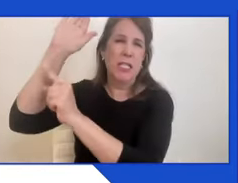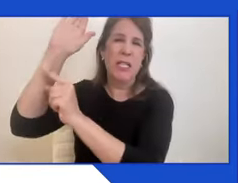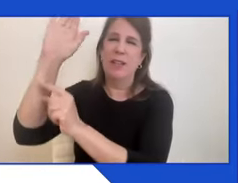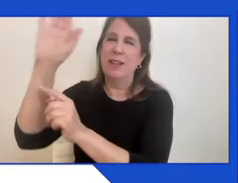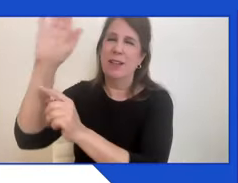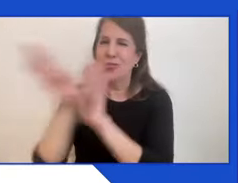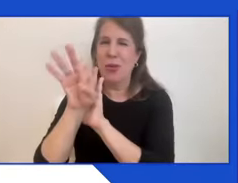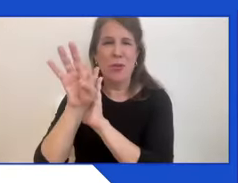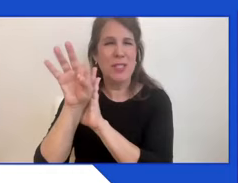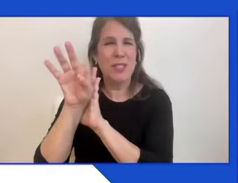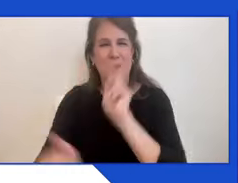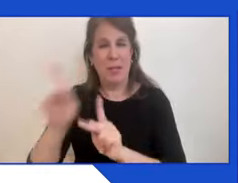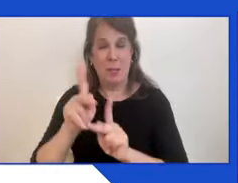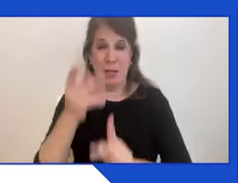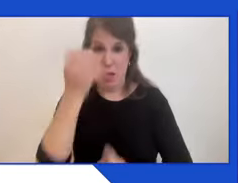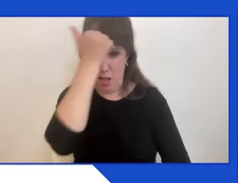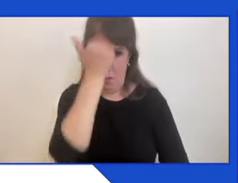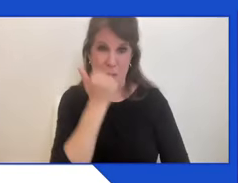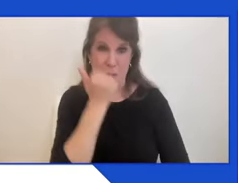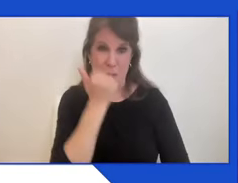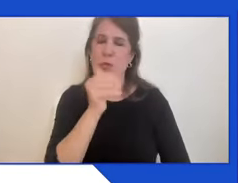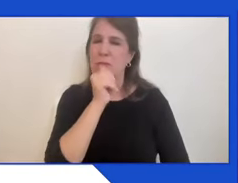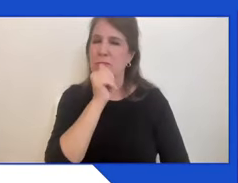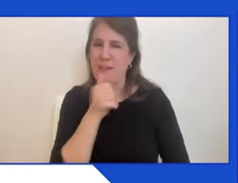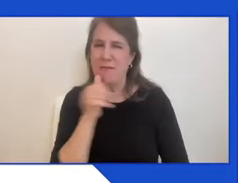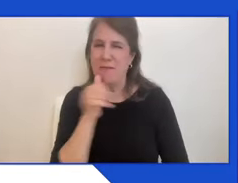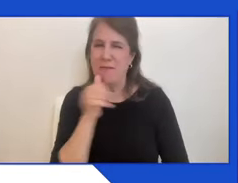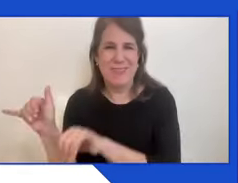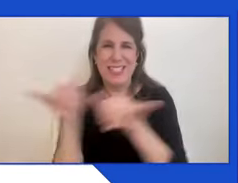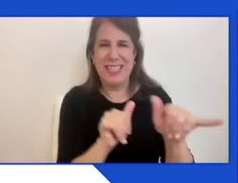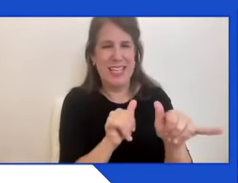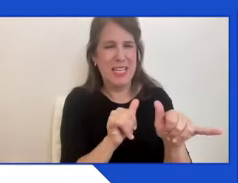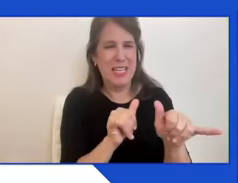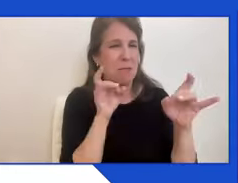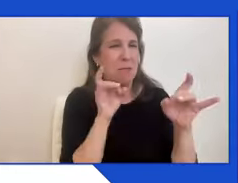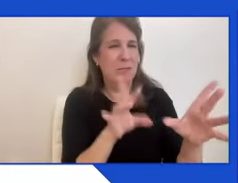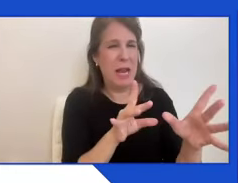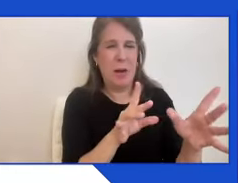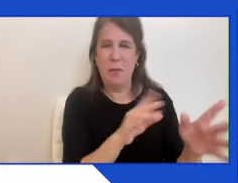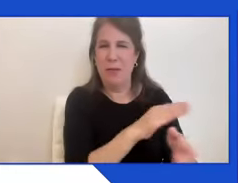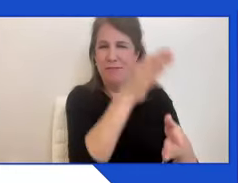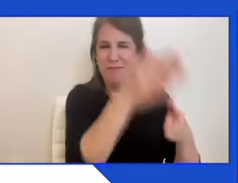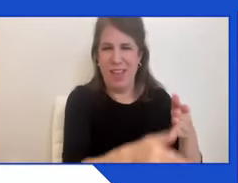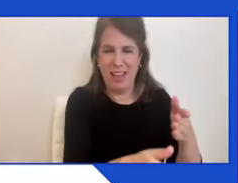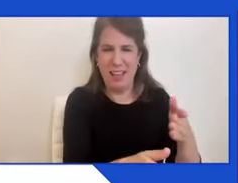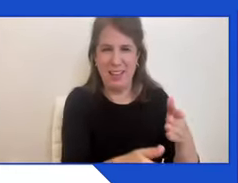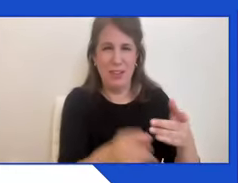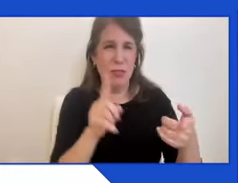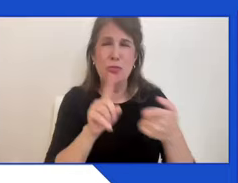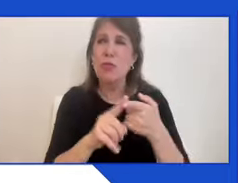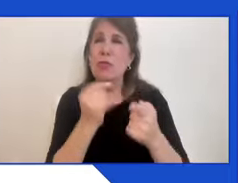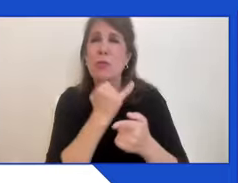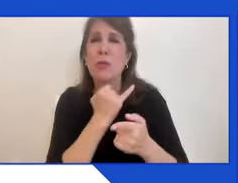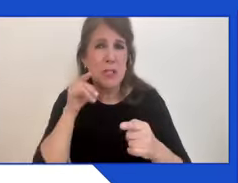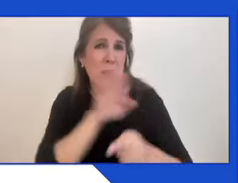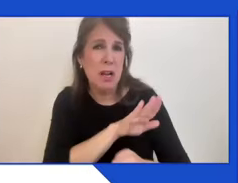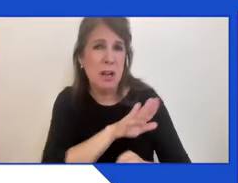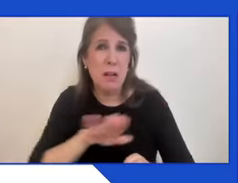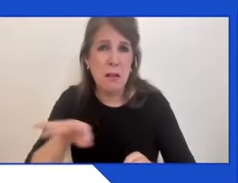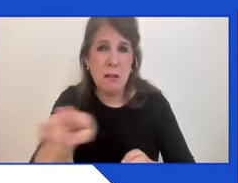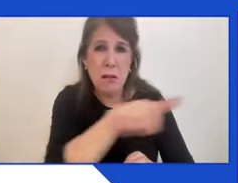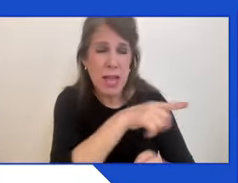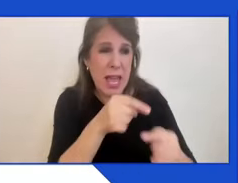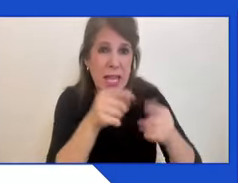And Hamas is going to suffer the same fate. To Israel's enemies, making threats against